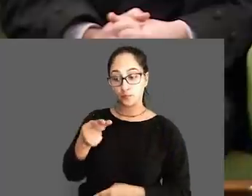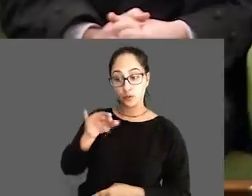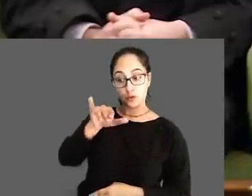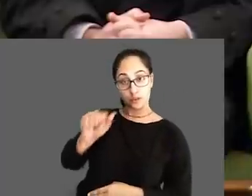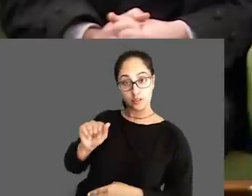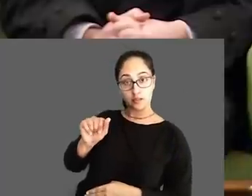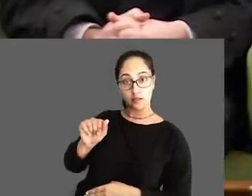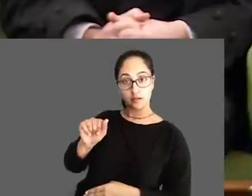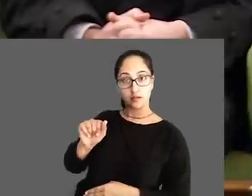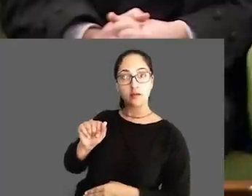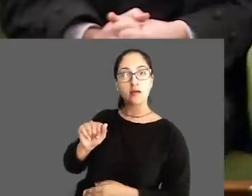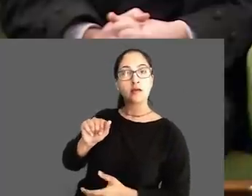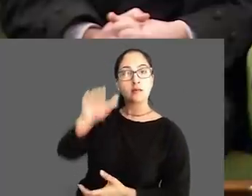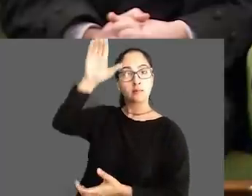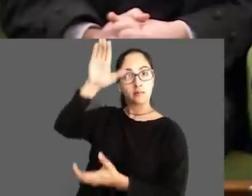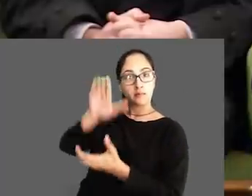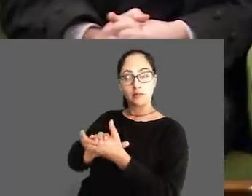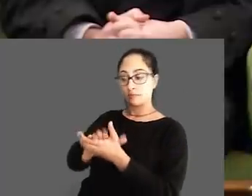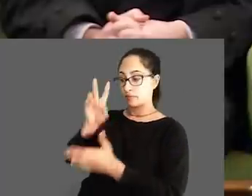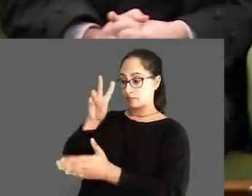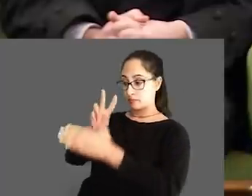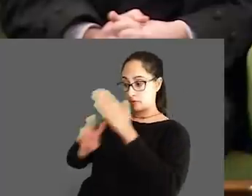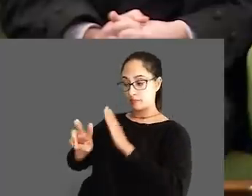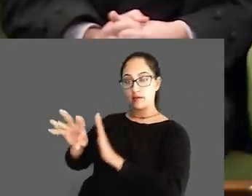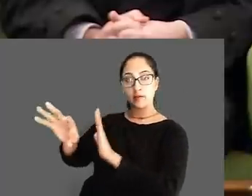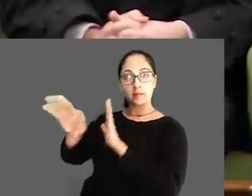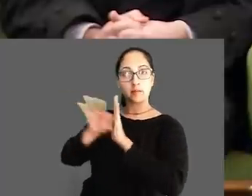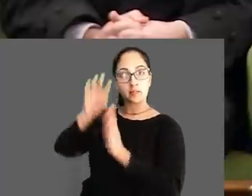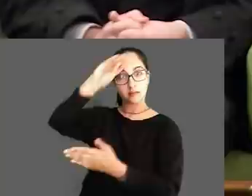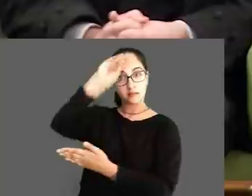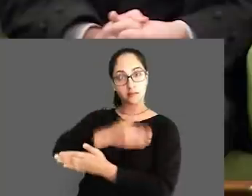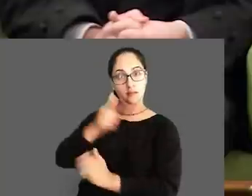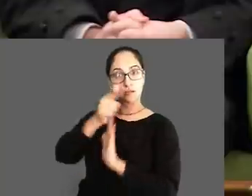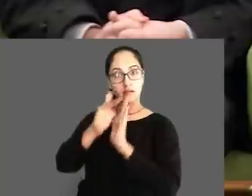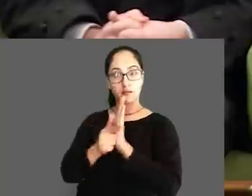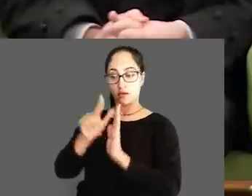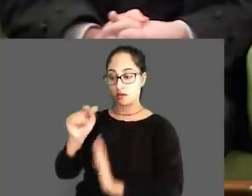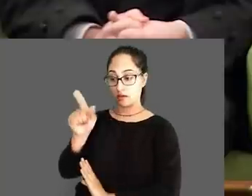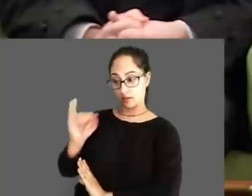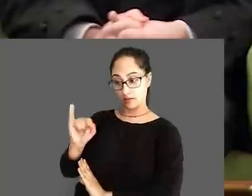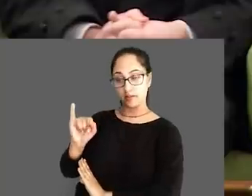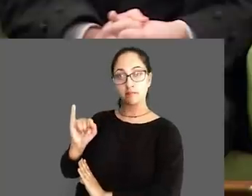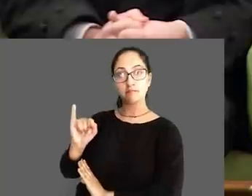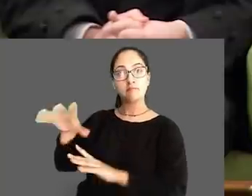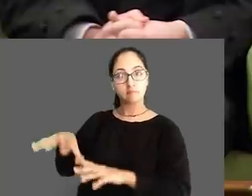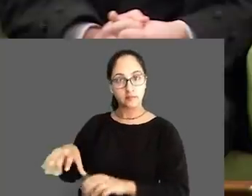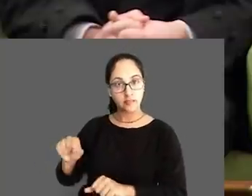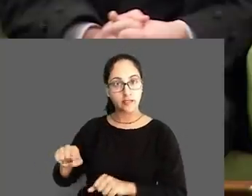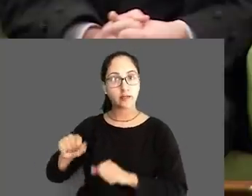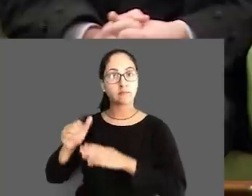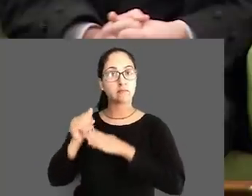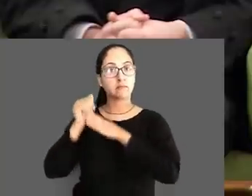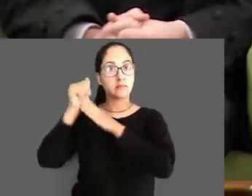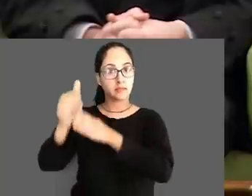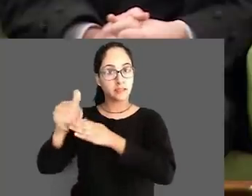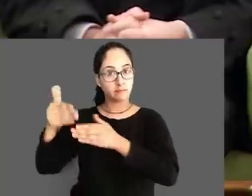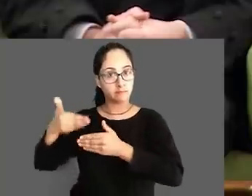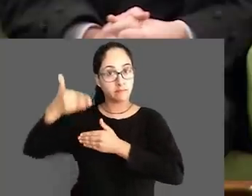son-in-law, Ali, as his successor. From that early division, a host of further distinctions grew